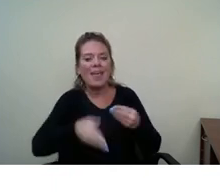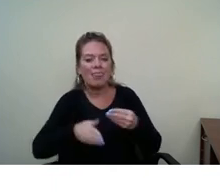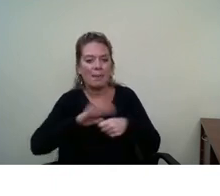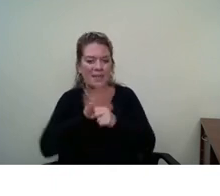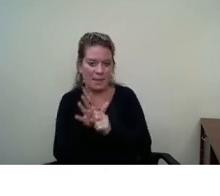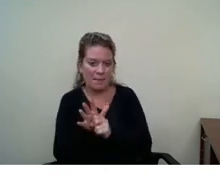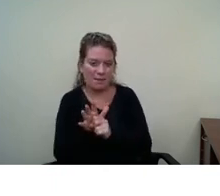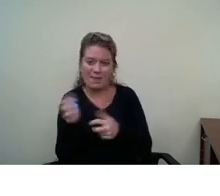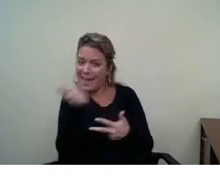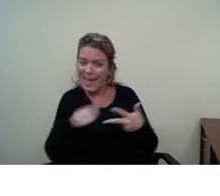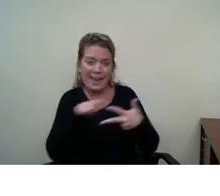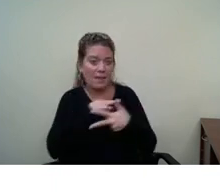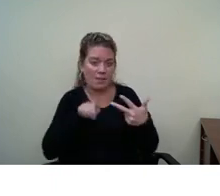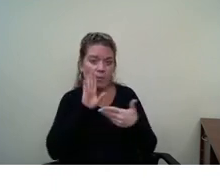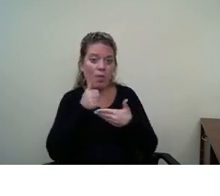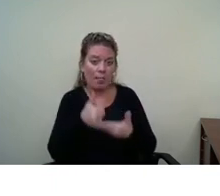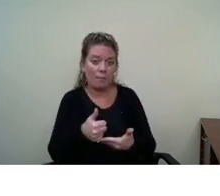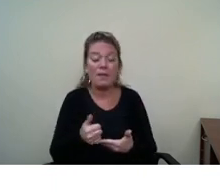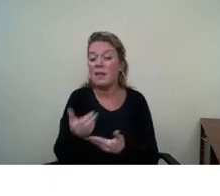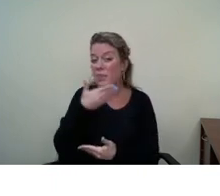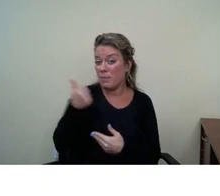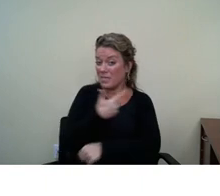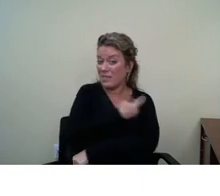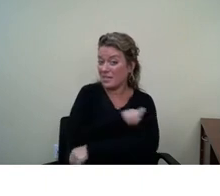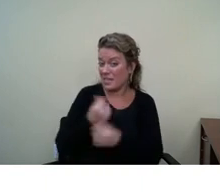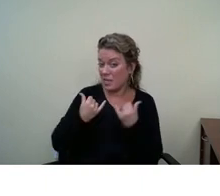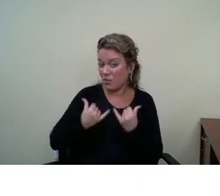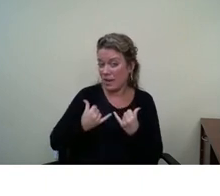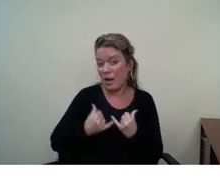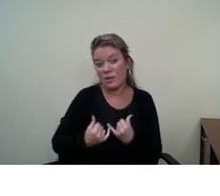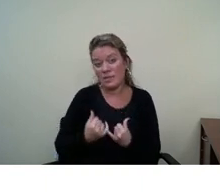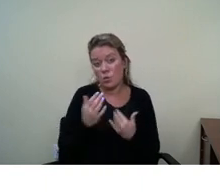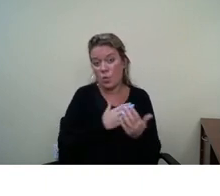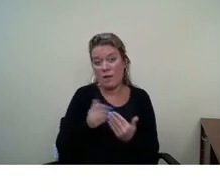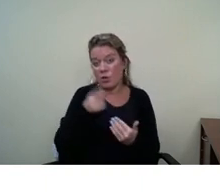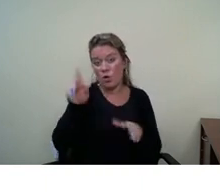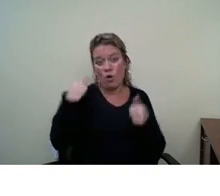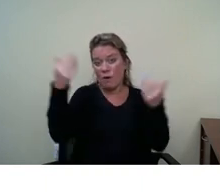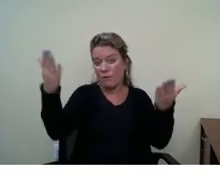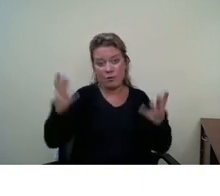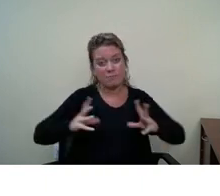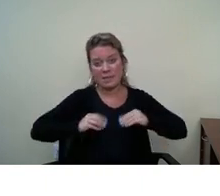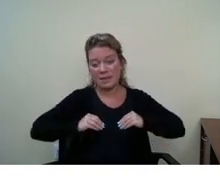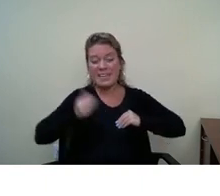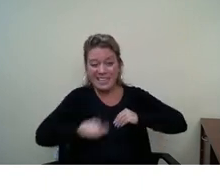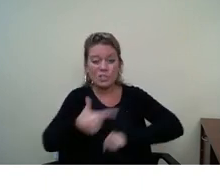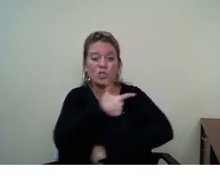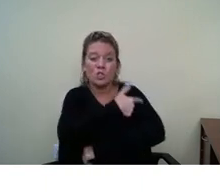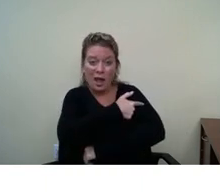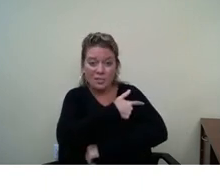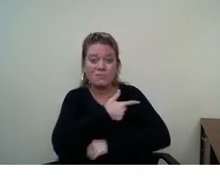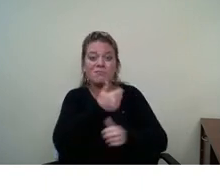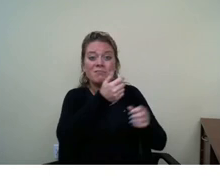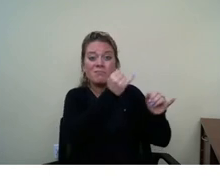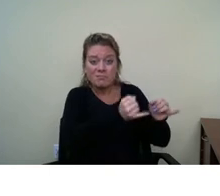that's any of them. The best vaccine right now for you is the one that you're offered. With each shot that goes in someone's arm, we get closer to